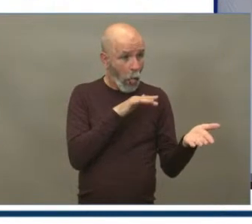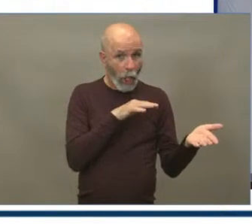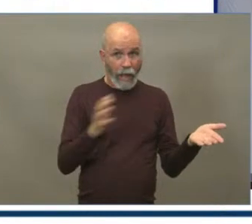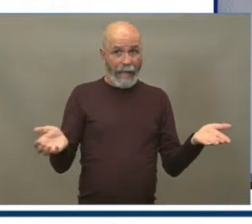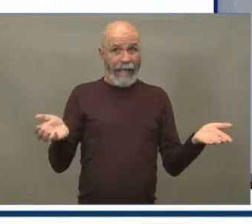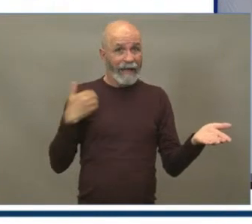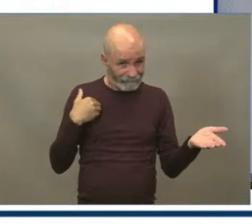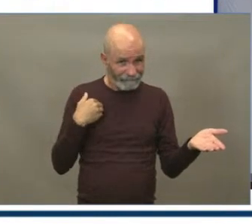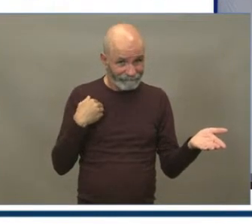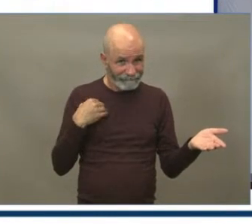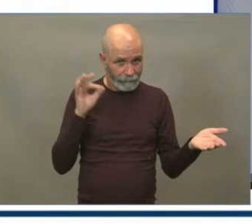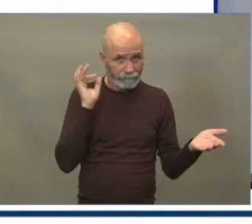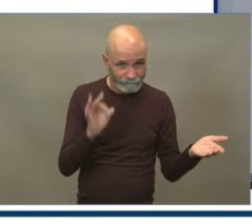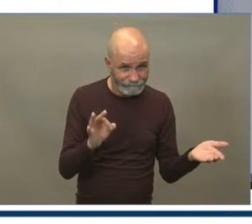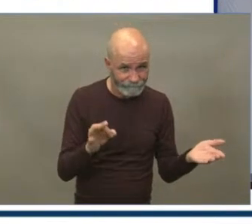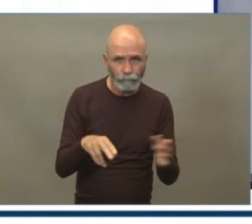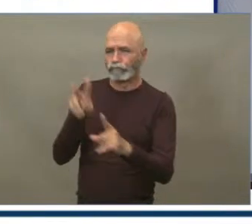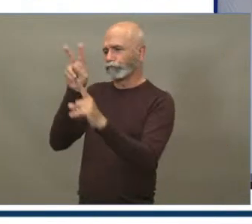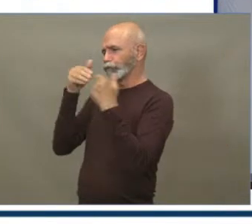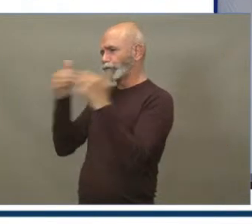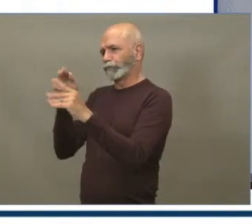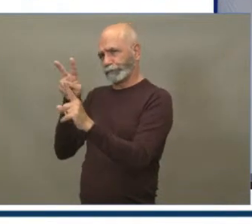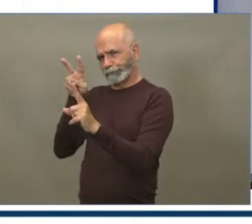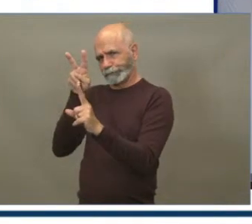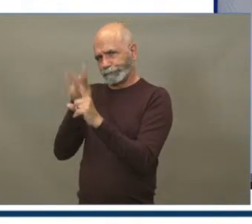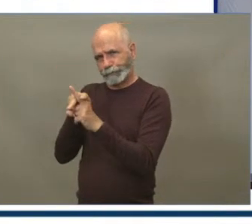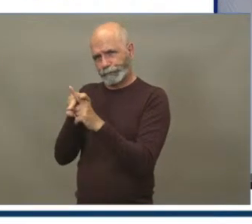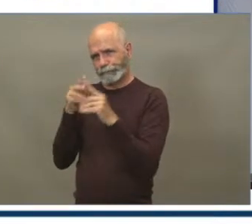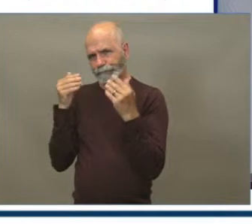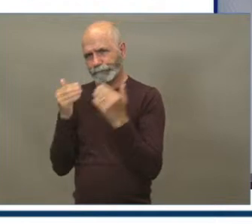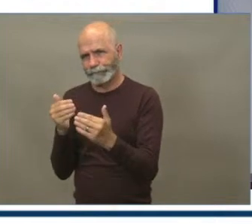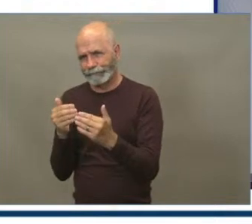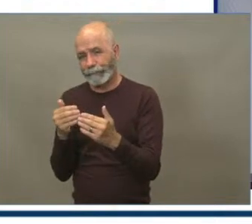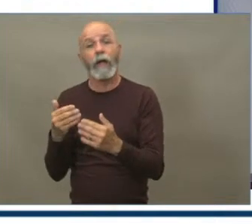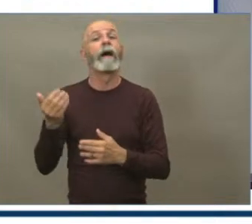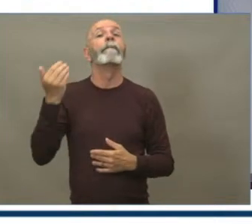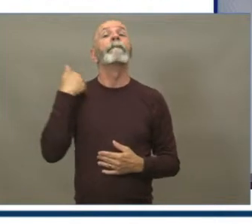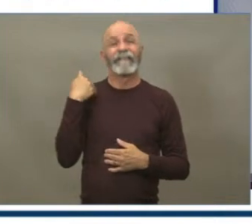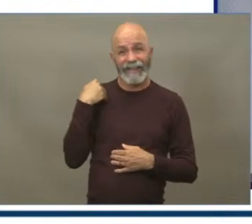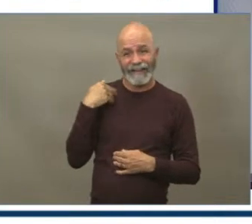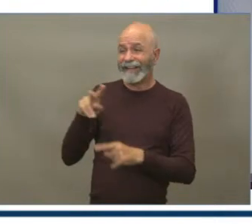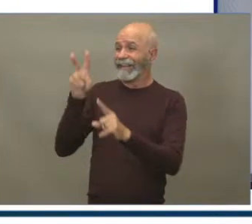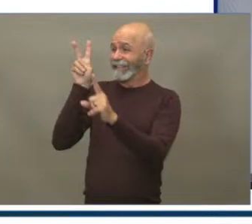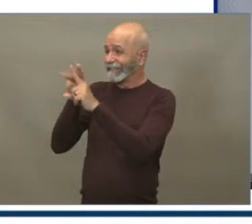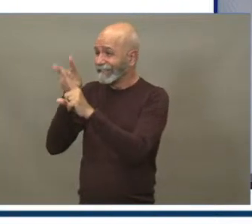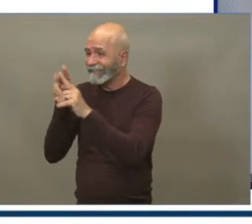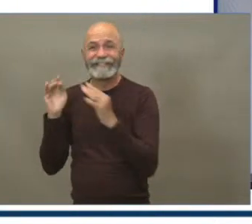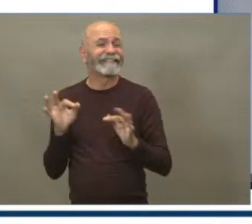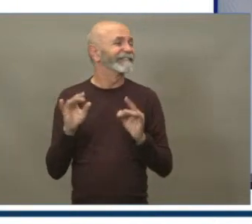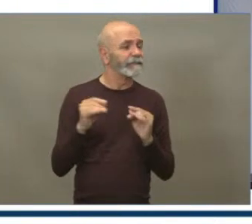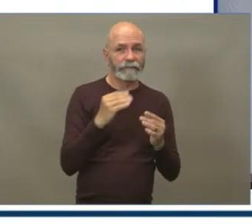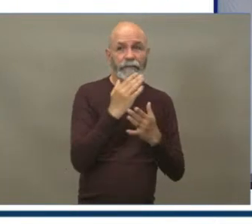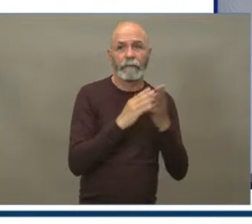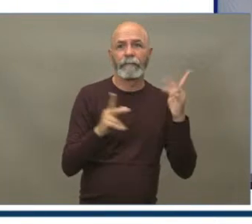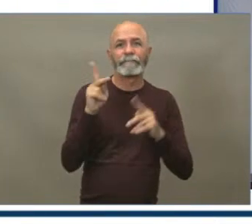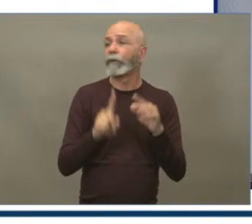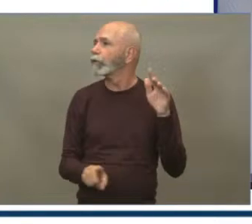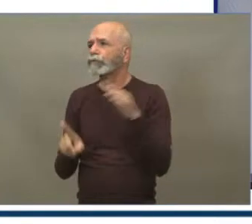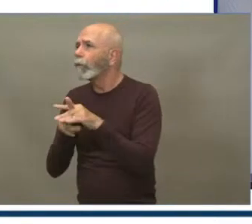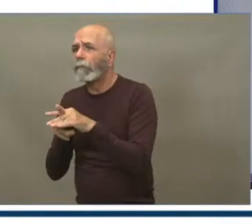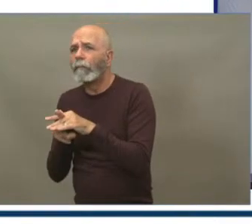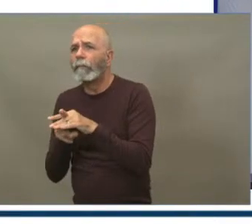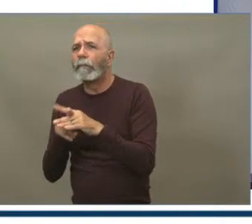other provinces who had to cancel, as you probably know, Marika, thousands of vaccines. We've had people show up to clinics where they had to